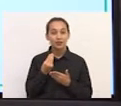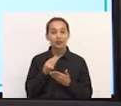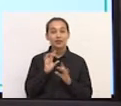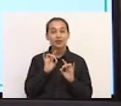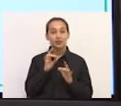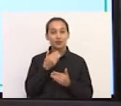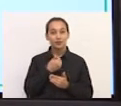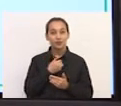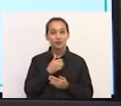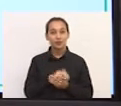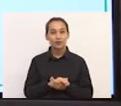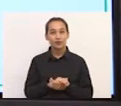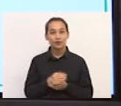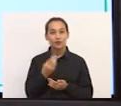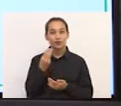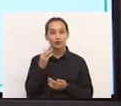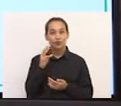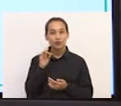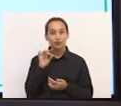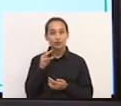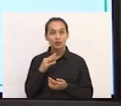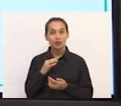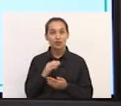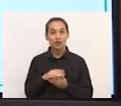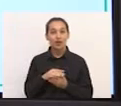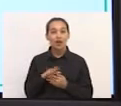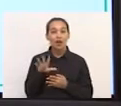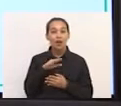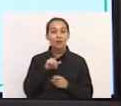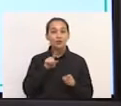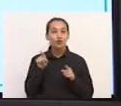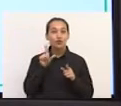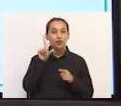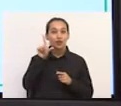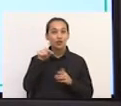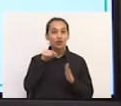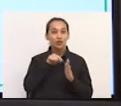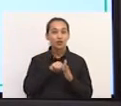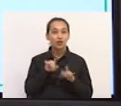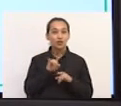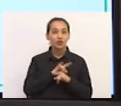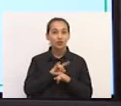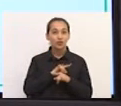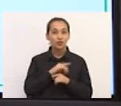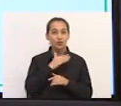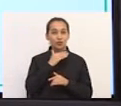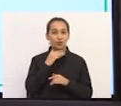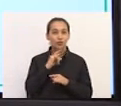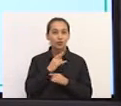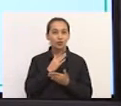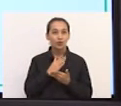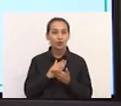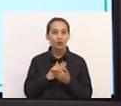o'tmoqchiman. Shomirti shohalab har yoqqa ketgan, ichida chichqonlar bolalab yotgan, izidan tushgan